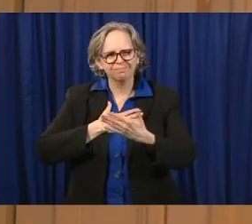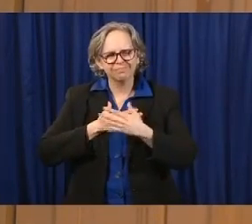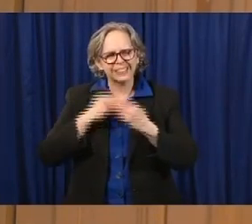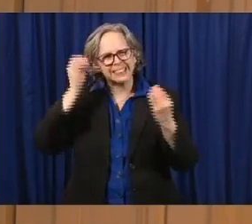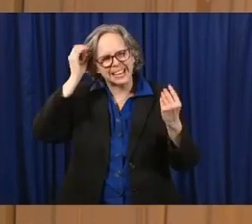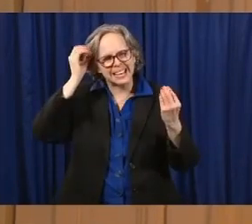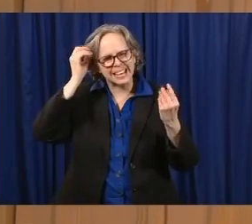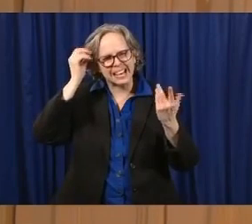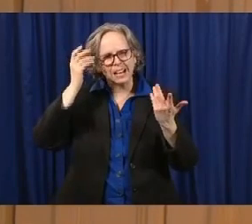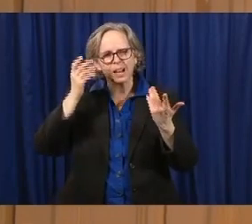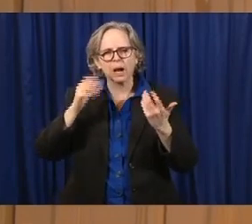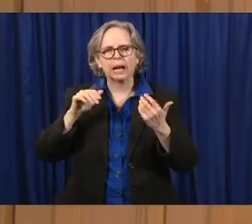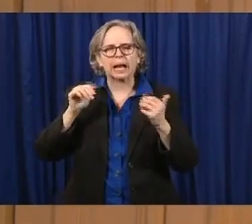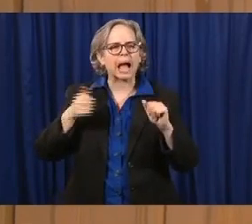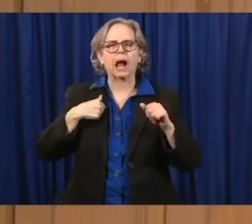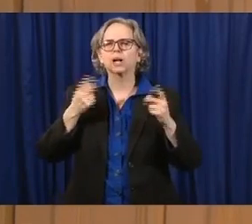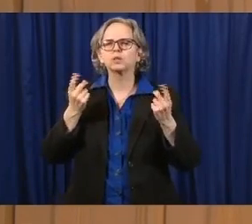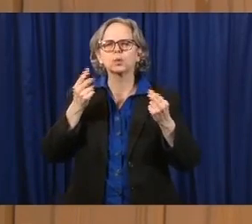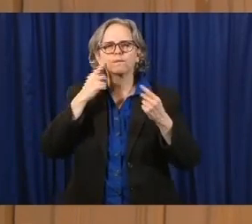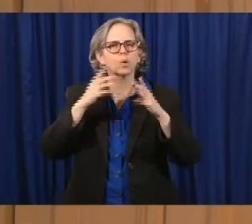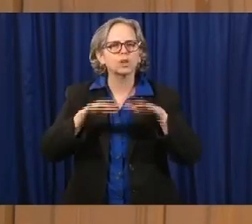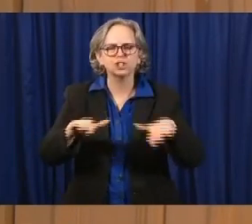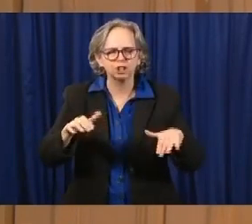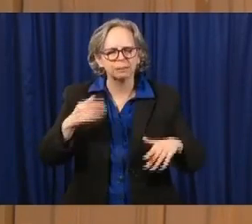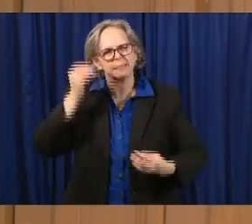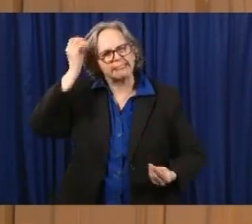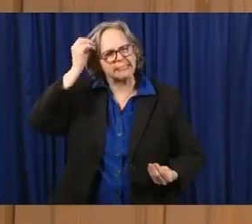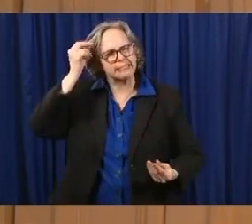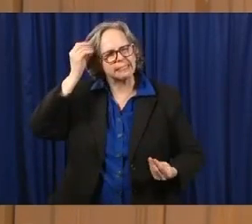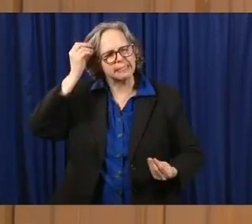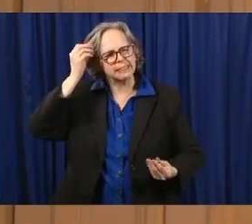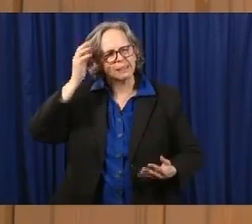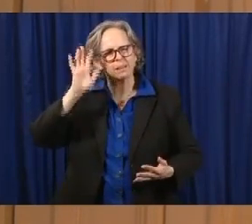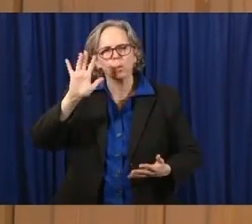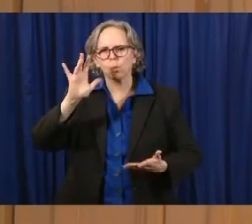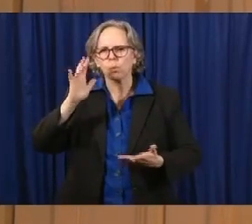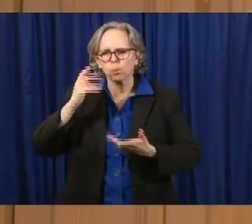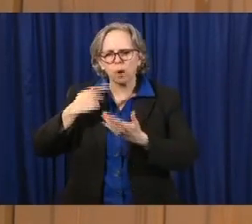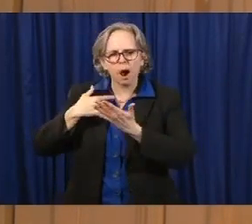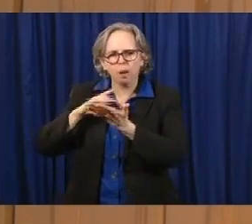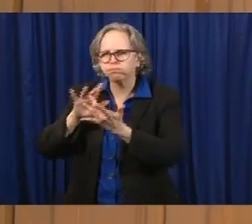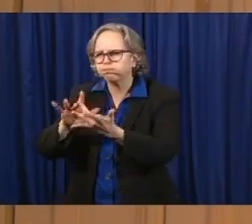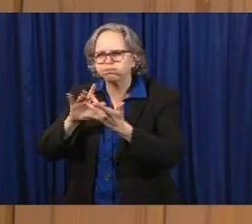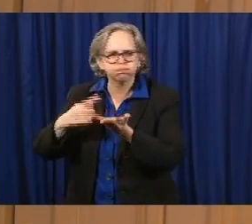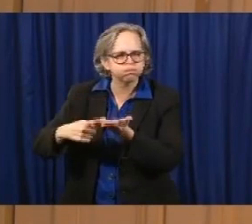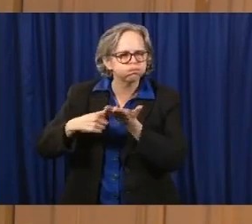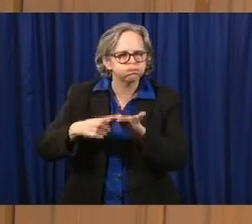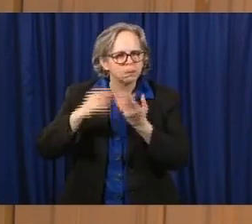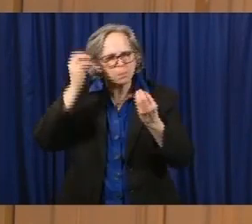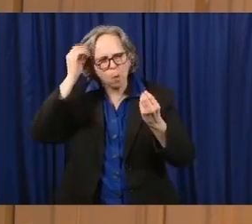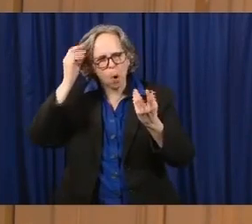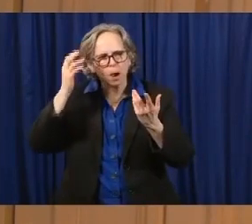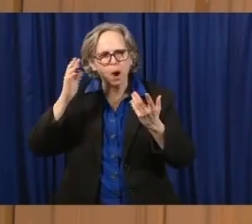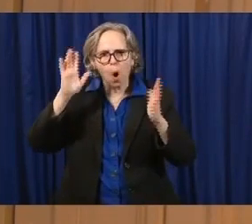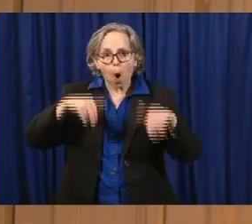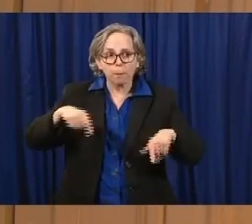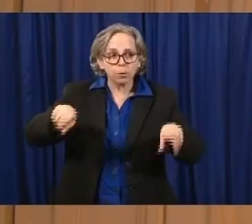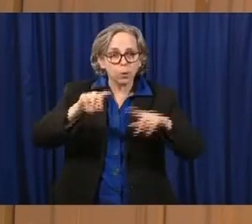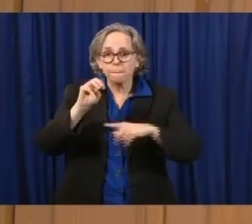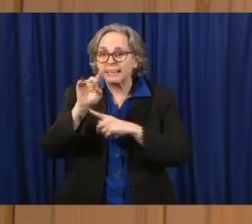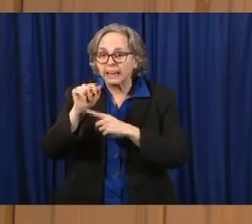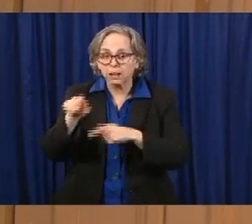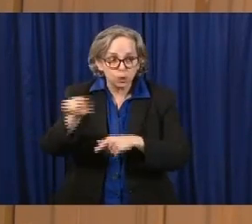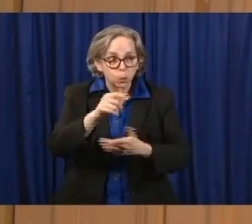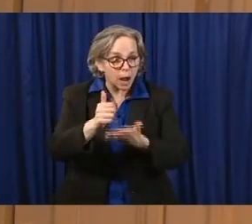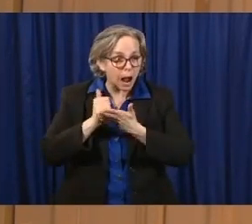can we do? So I'll talk more to this as I explore it, and I hope the media will help me explore it. But I just